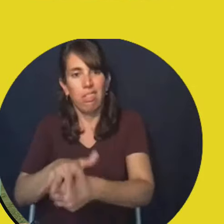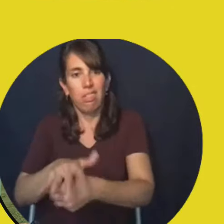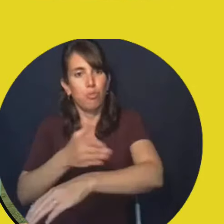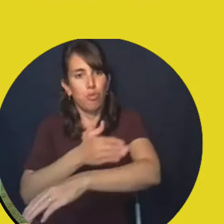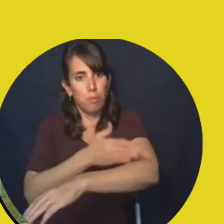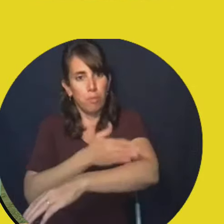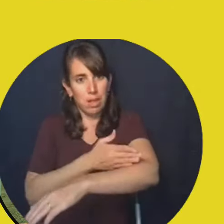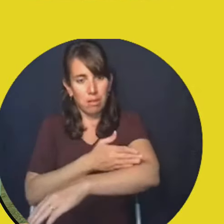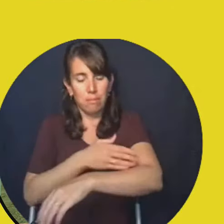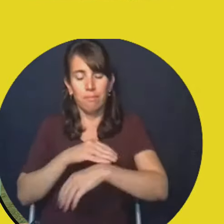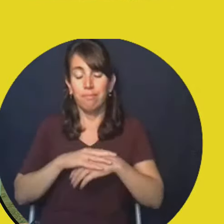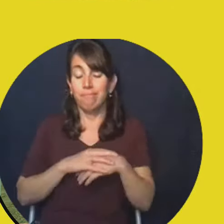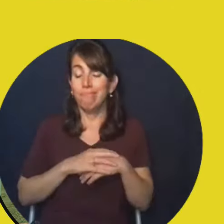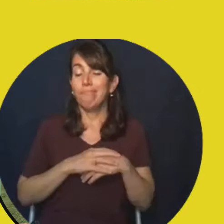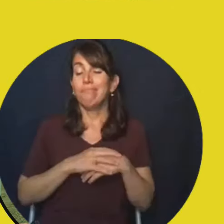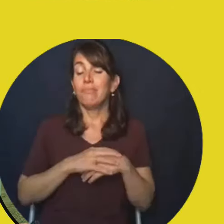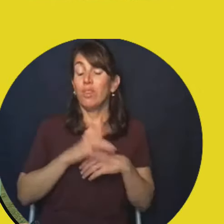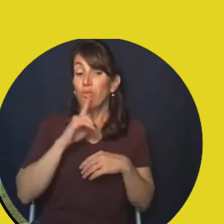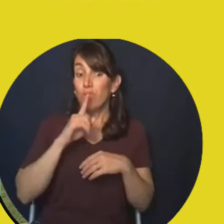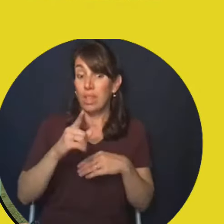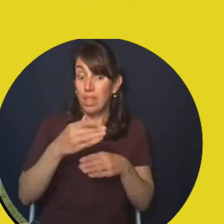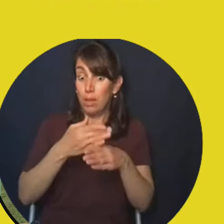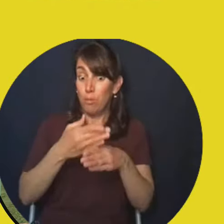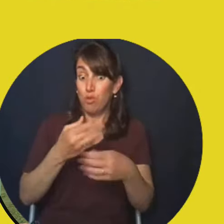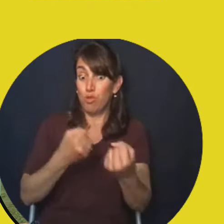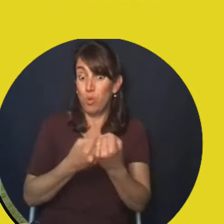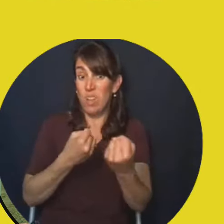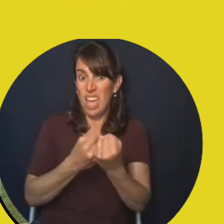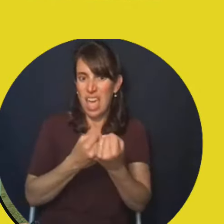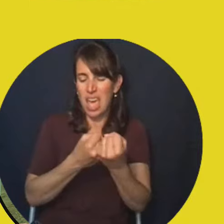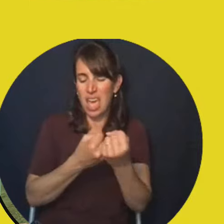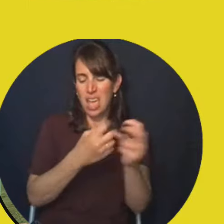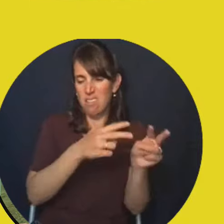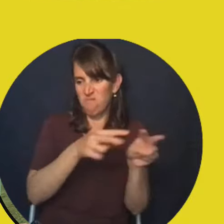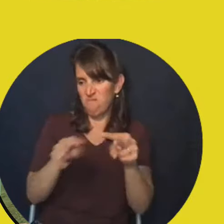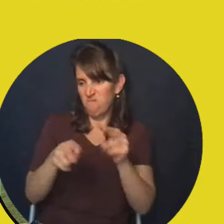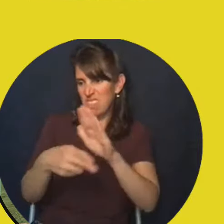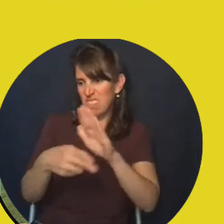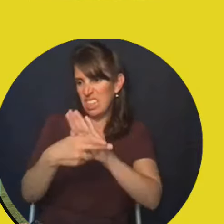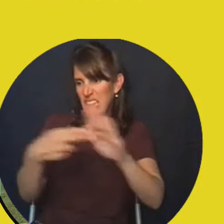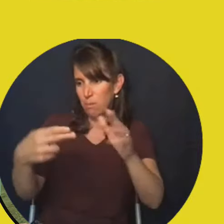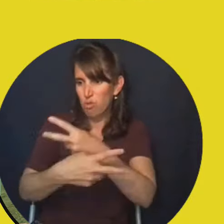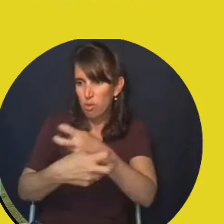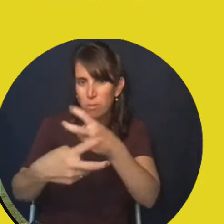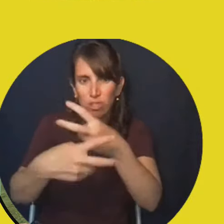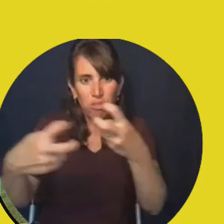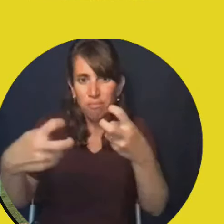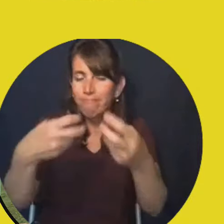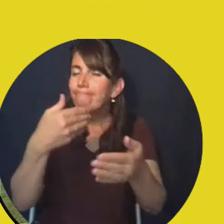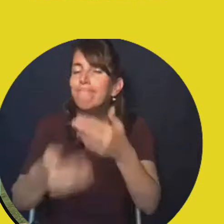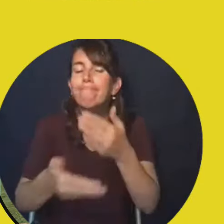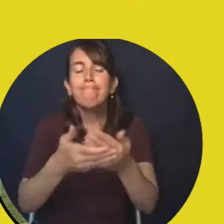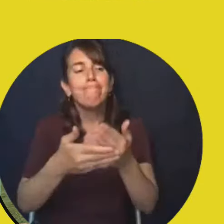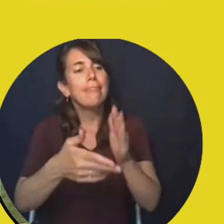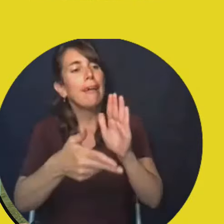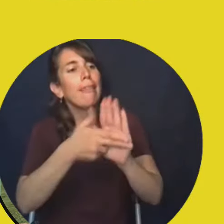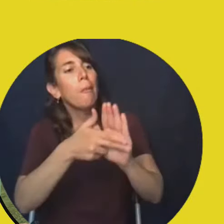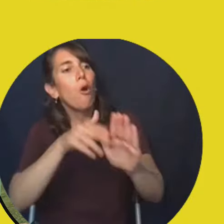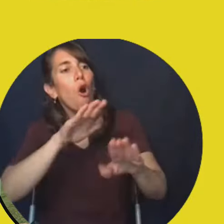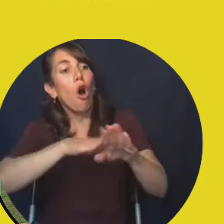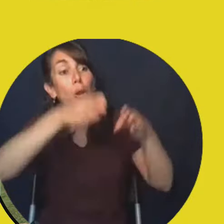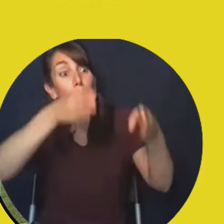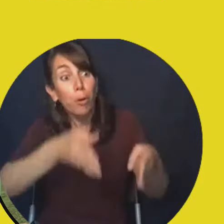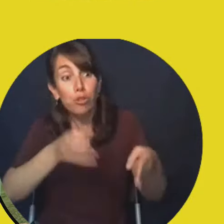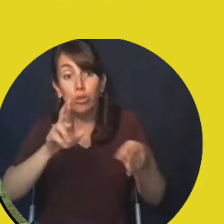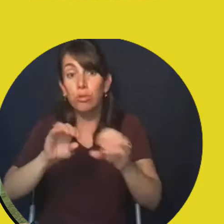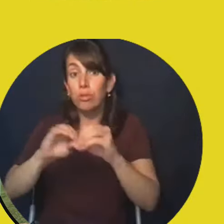mutual aid, whether it's directed towards individuals or orgs, attempts to undermine movement organizing and chill